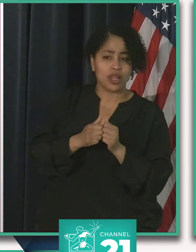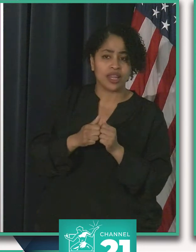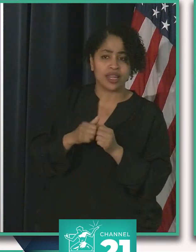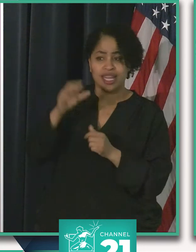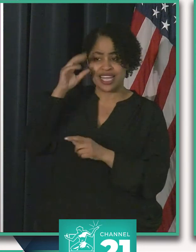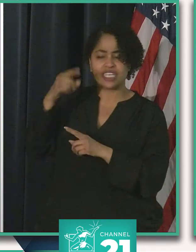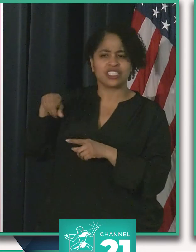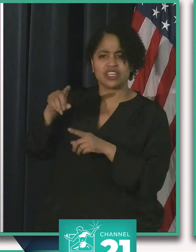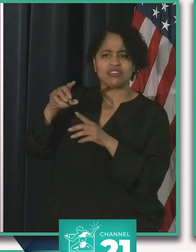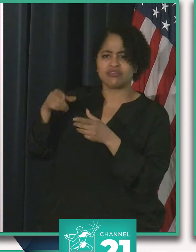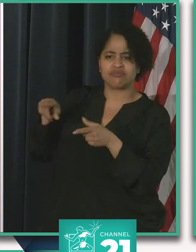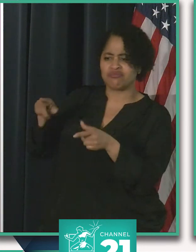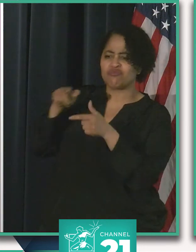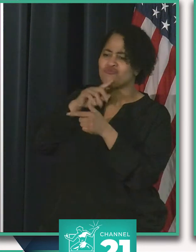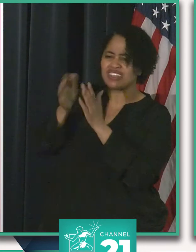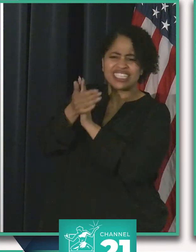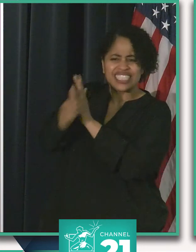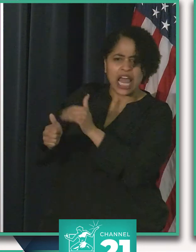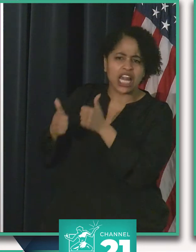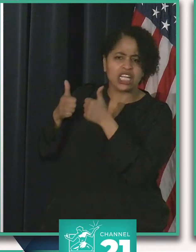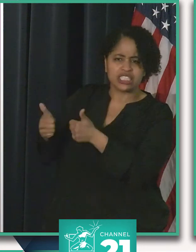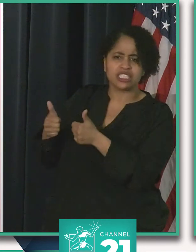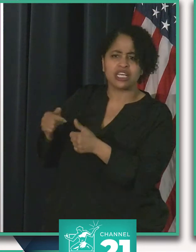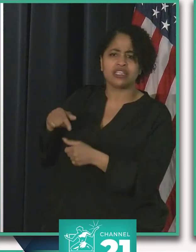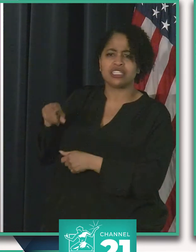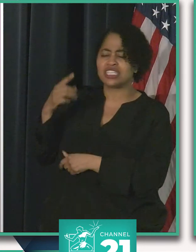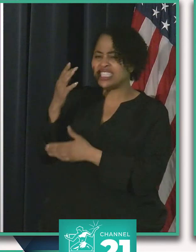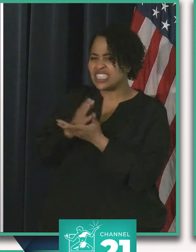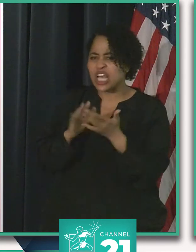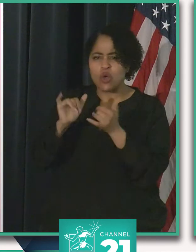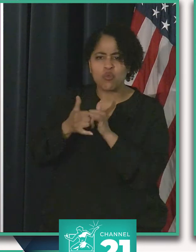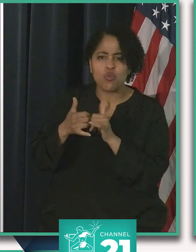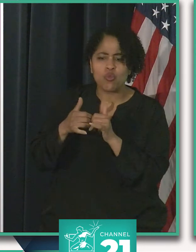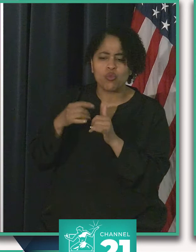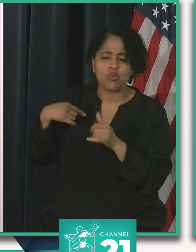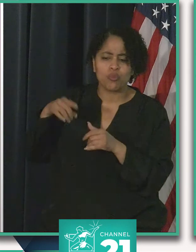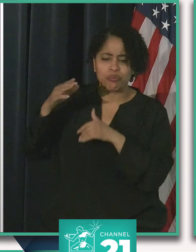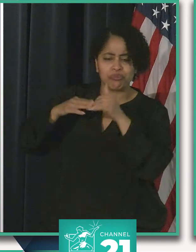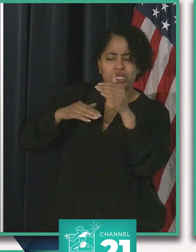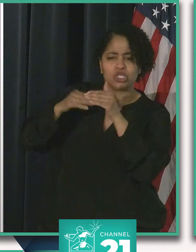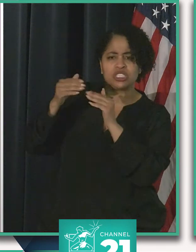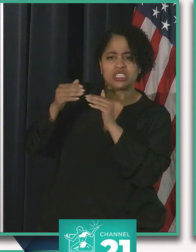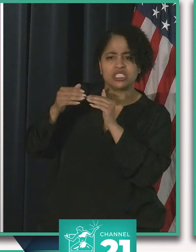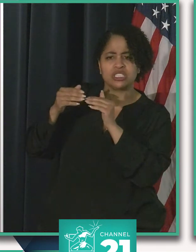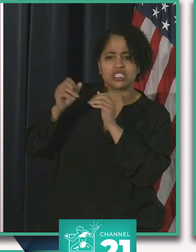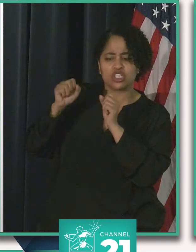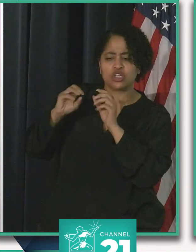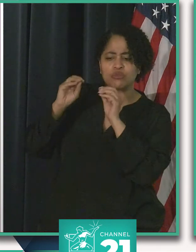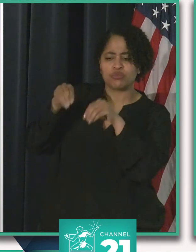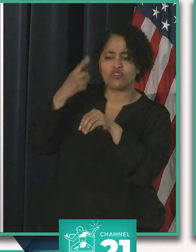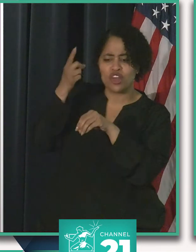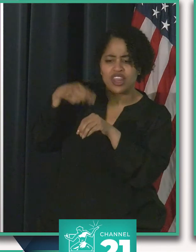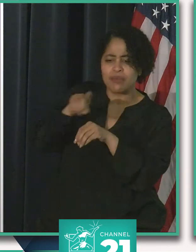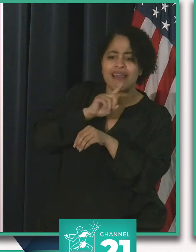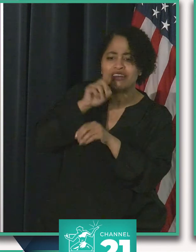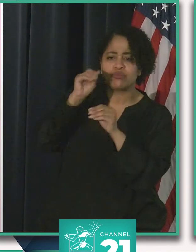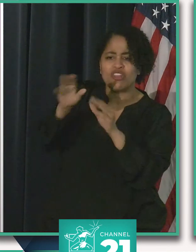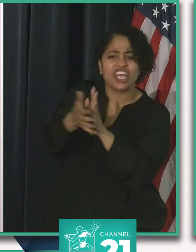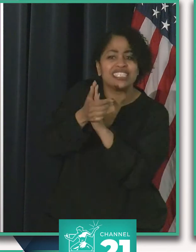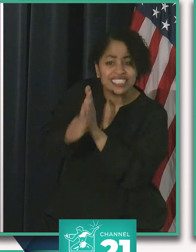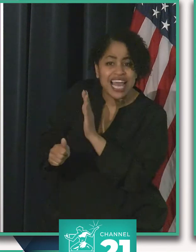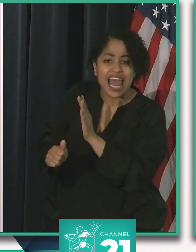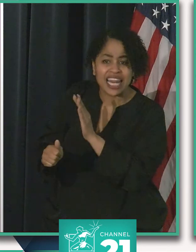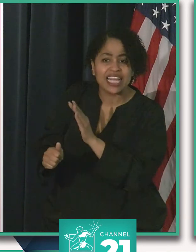those guys are actually talented. There's some way their building can be put for them to actually put their